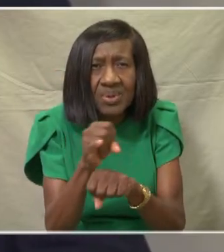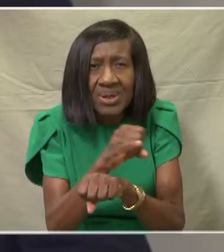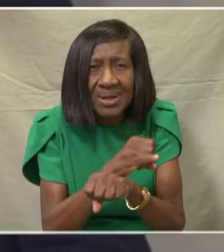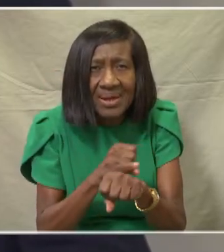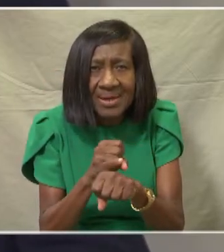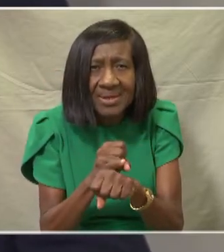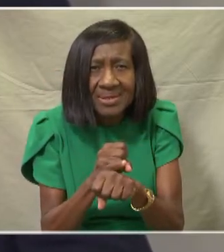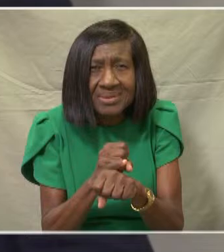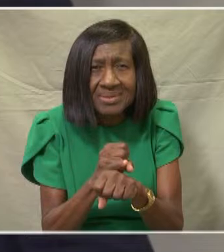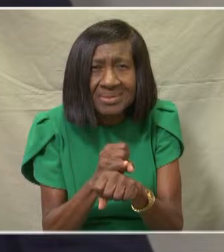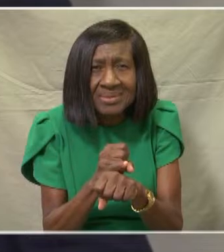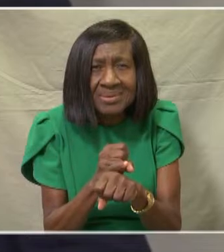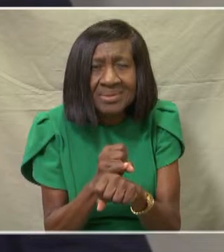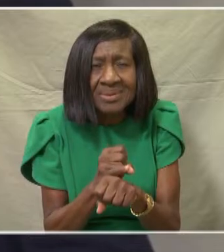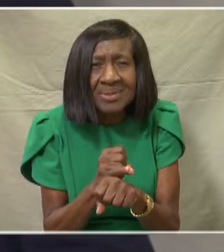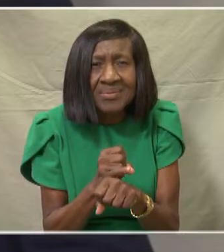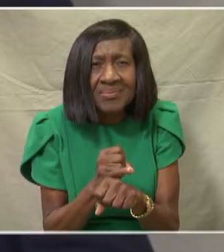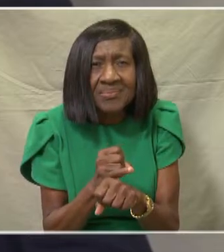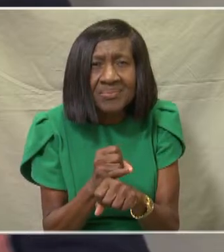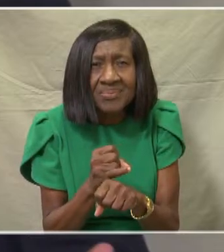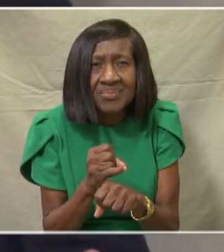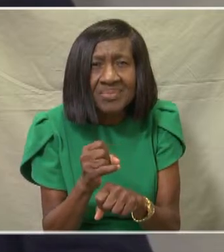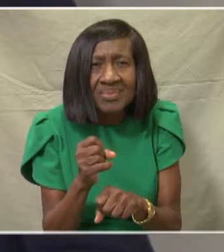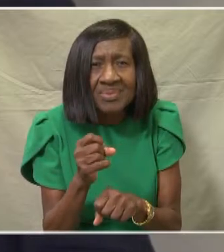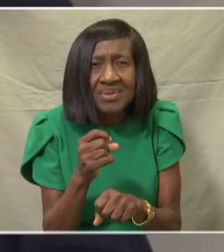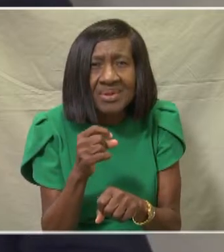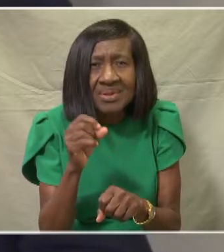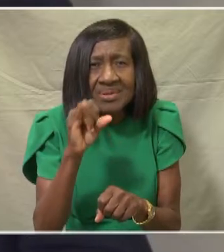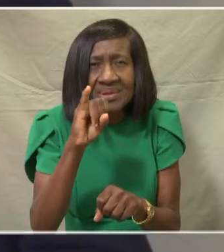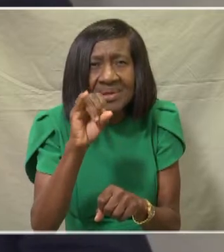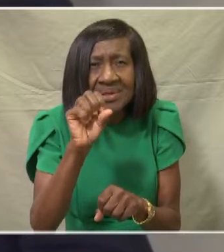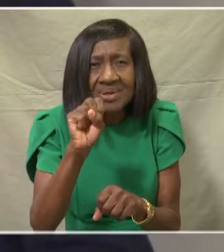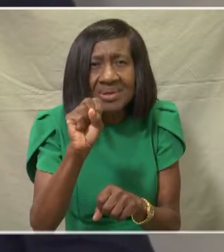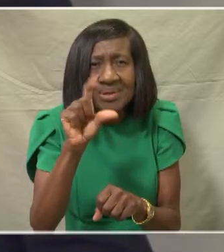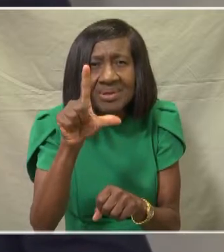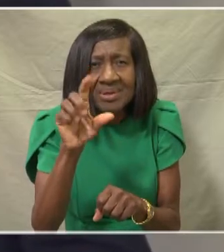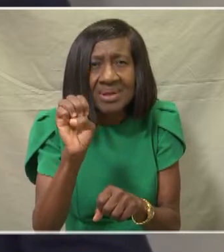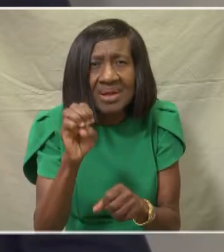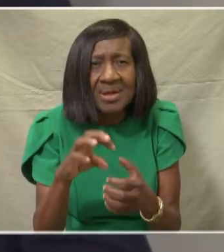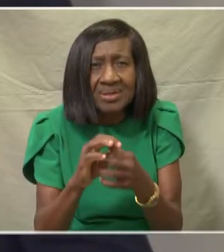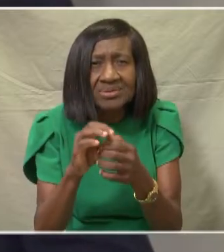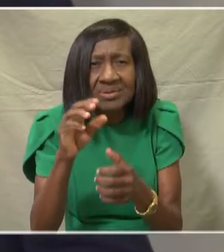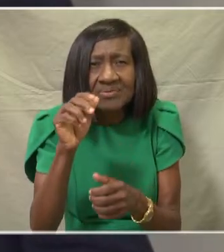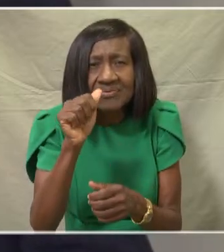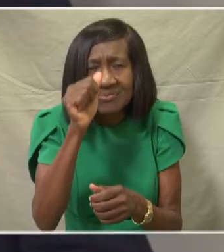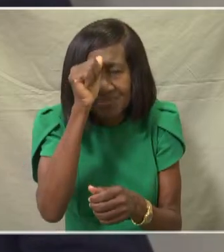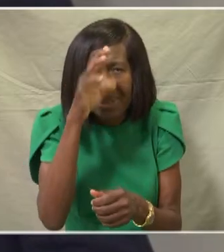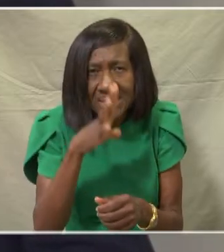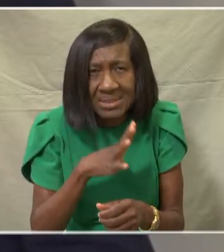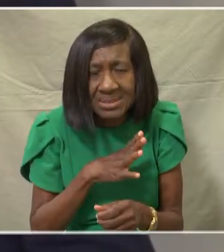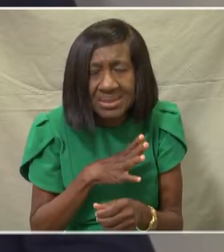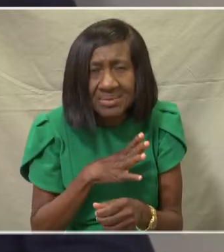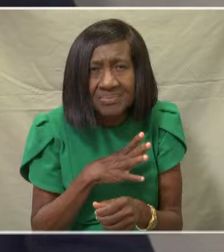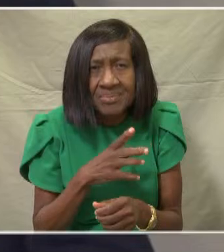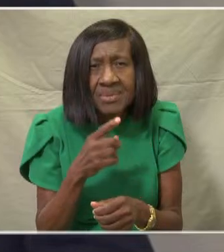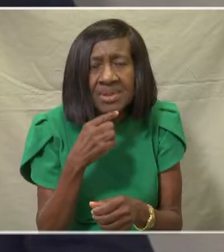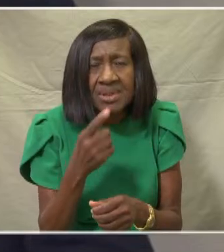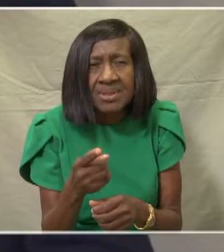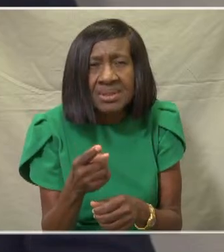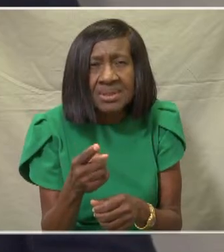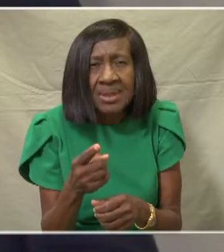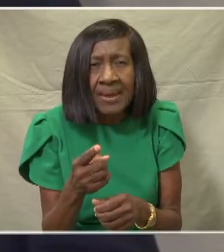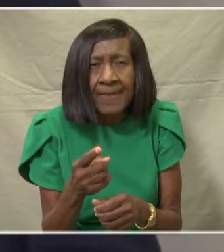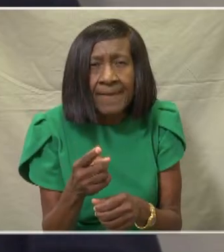today, and we've observed also another, I've observed in the Isle of Man, for example, myself as well. So one of the things I think makes us want to,